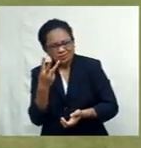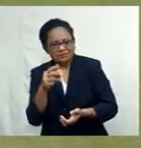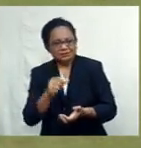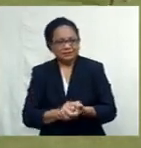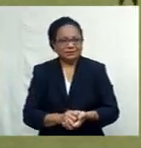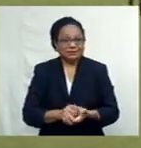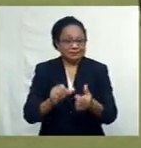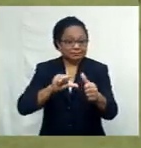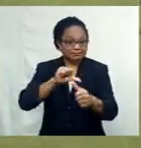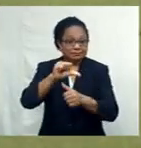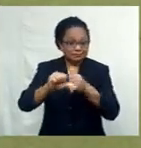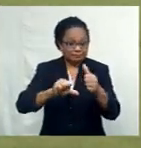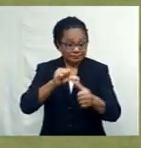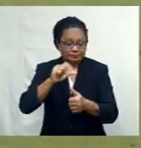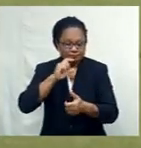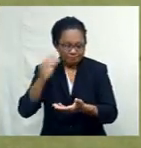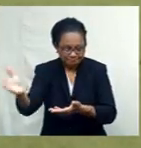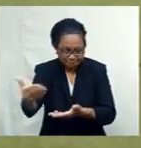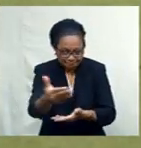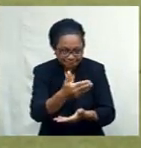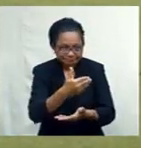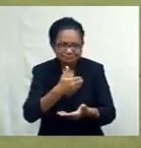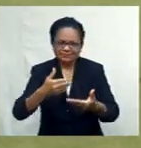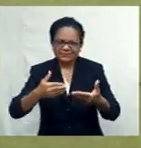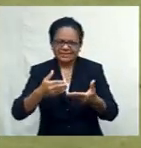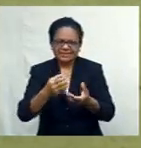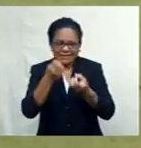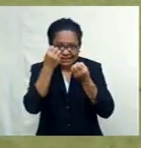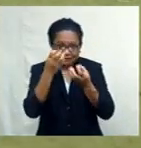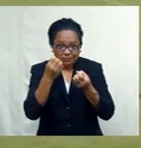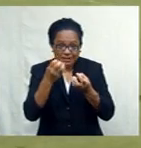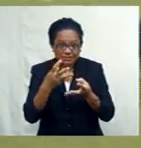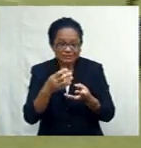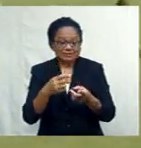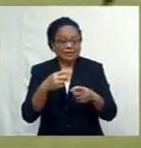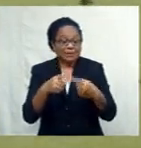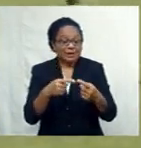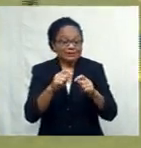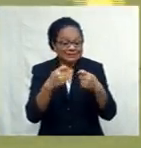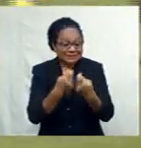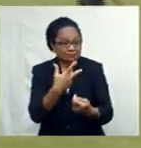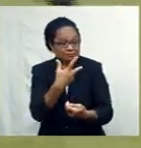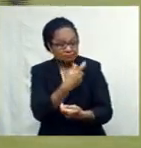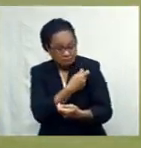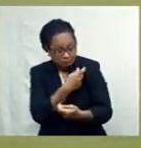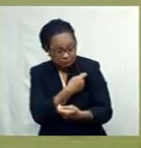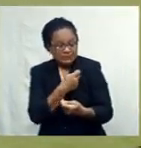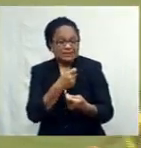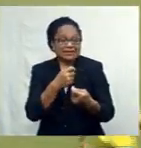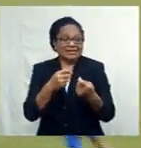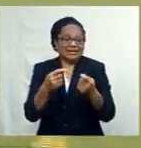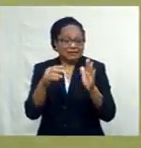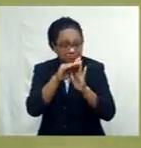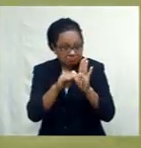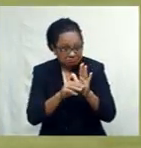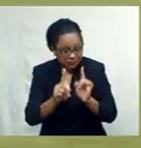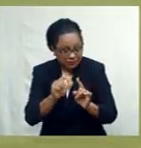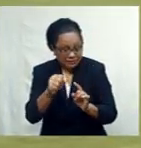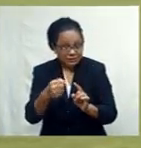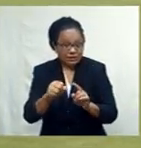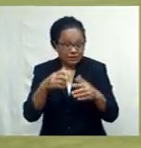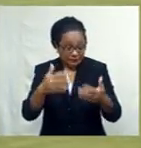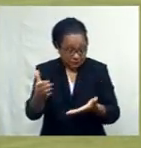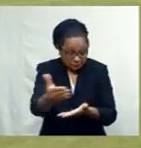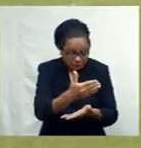relevant data required, including vaccination and COVID-safe protocols, which will be submitted to MCTT and the Ministry of Health